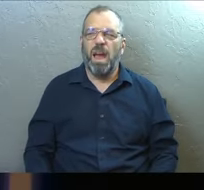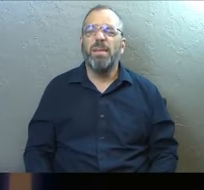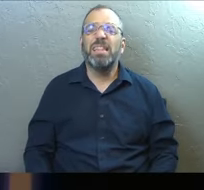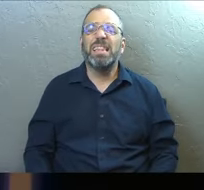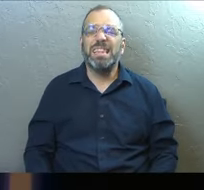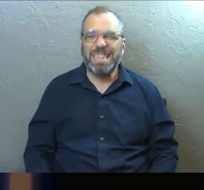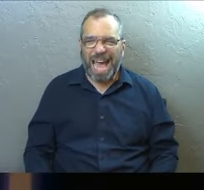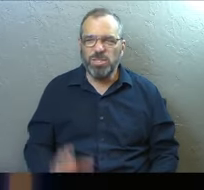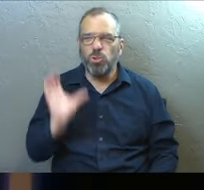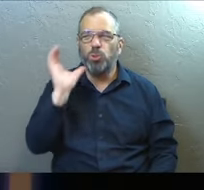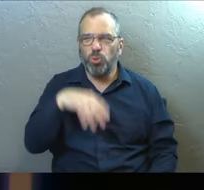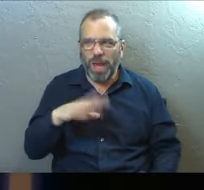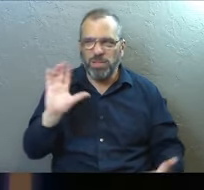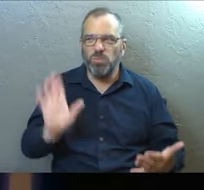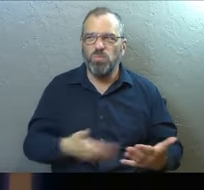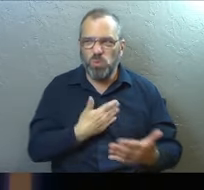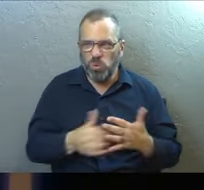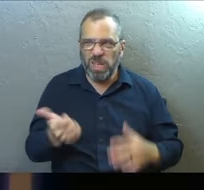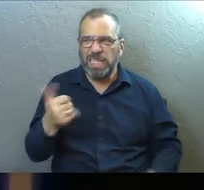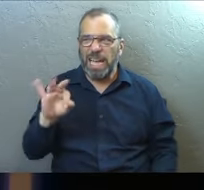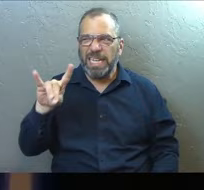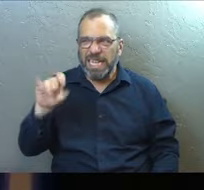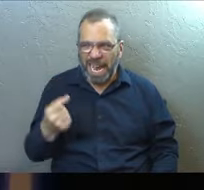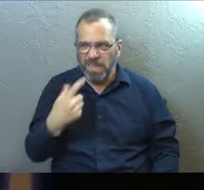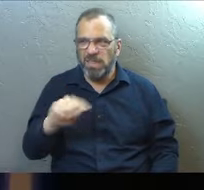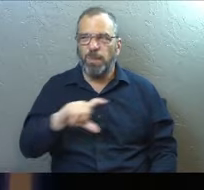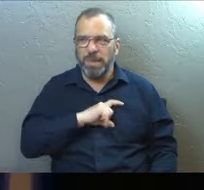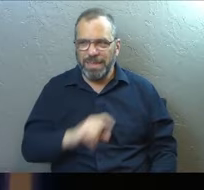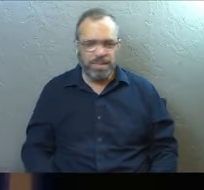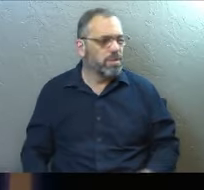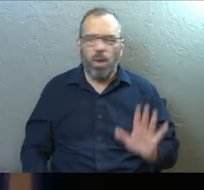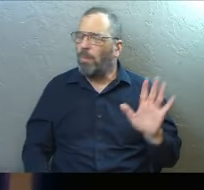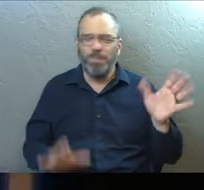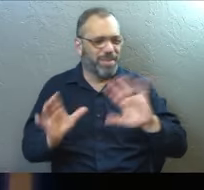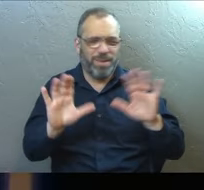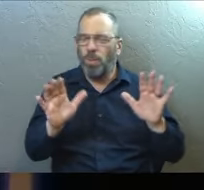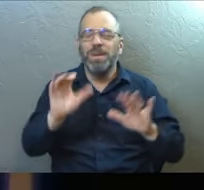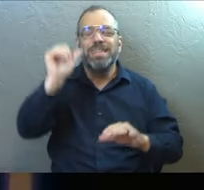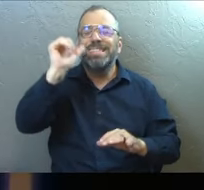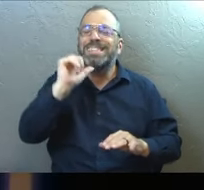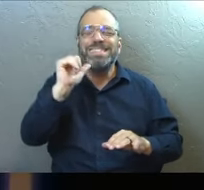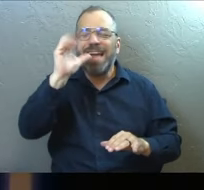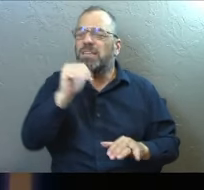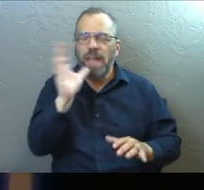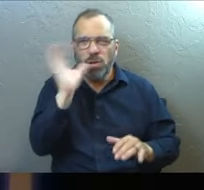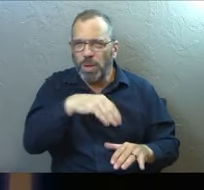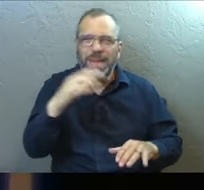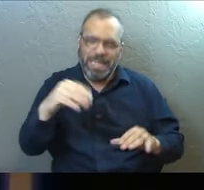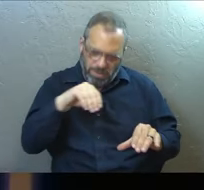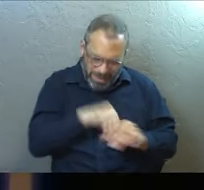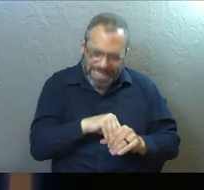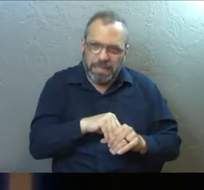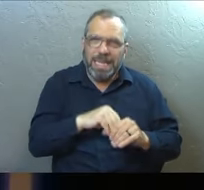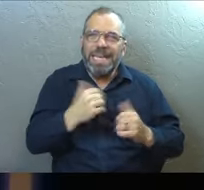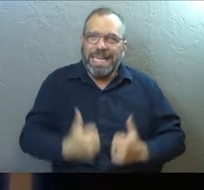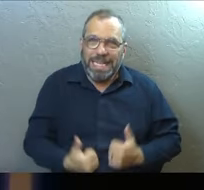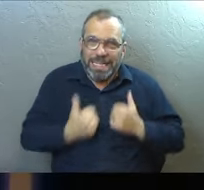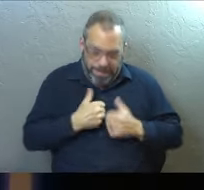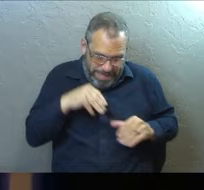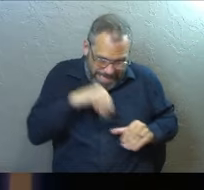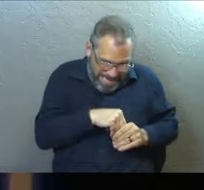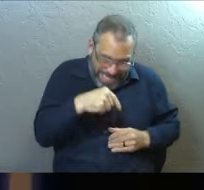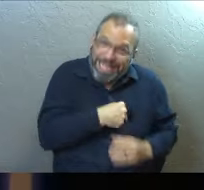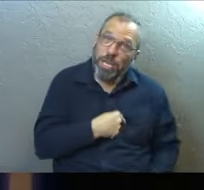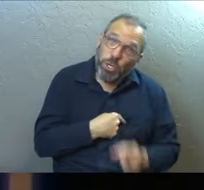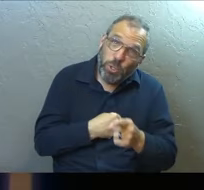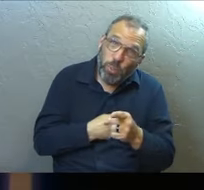but all the time, every moment, God's with you. His presence is with you. He's made his dwelling